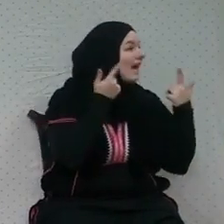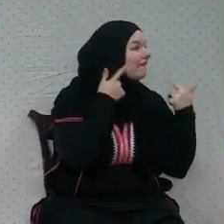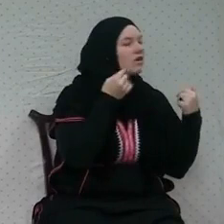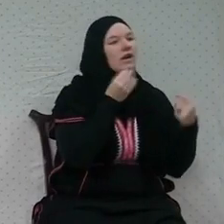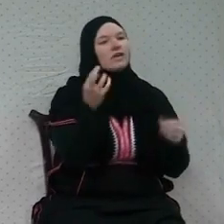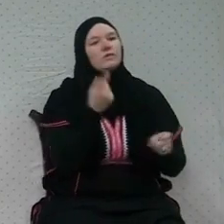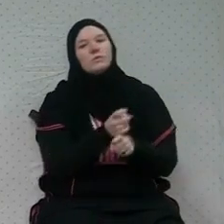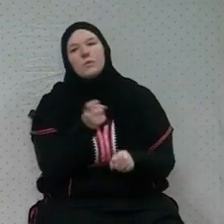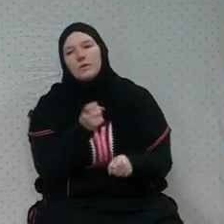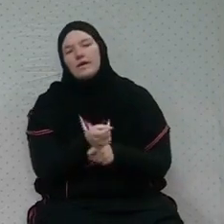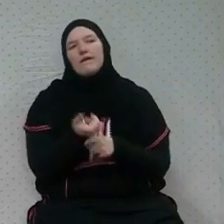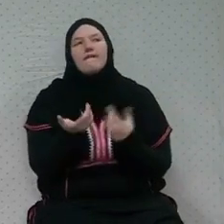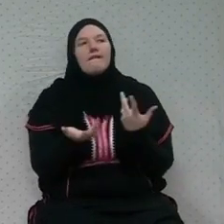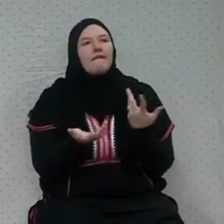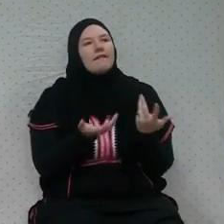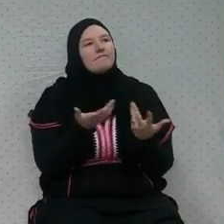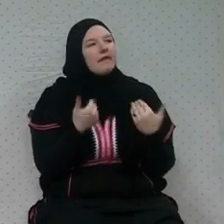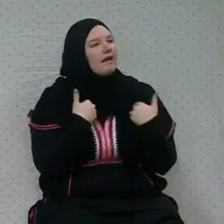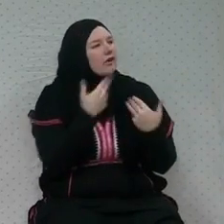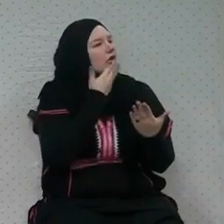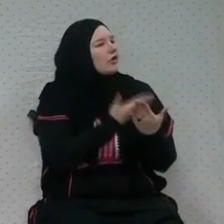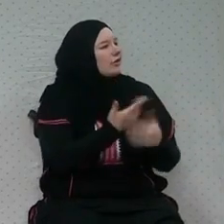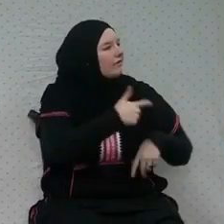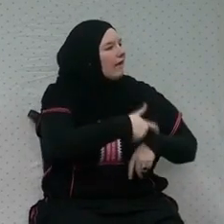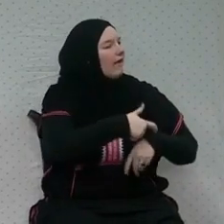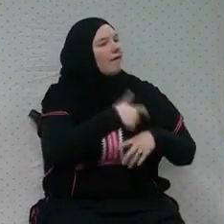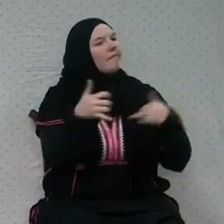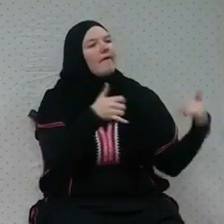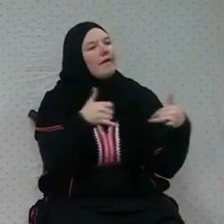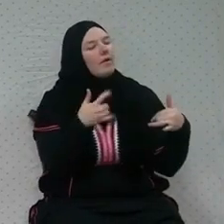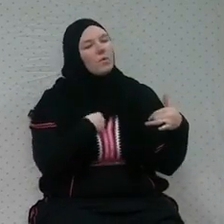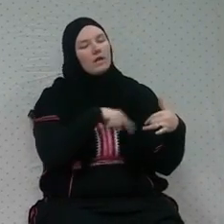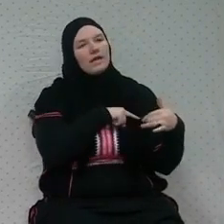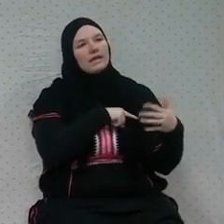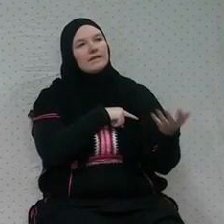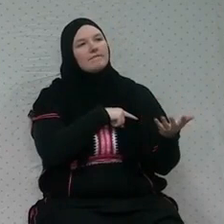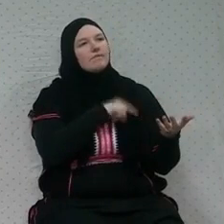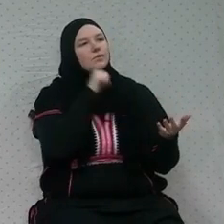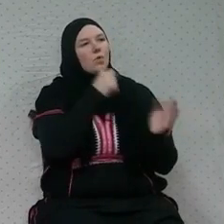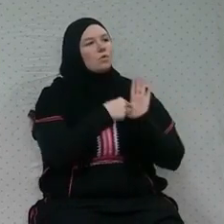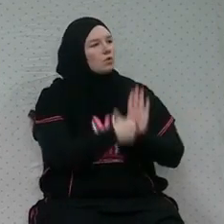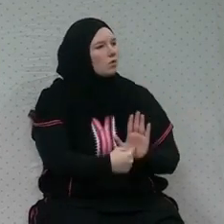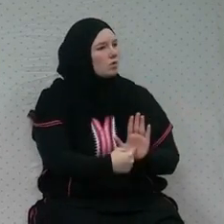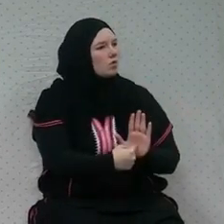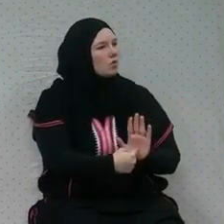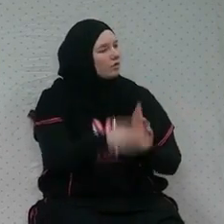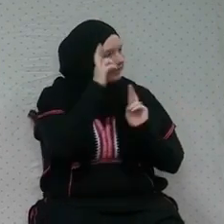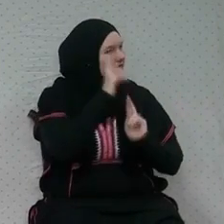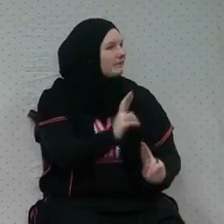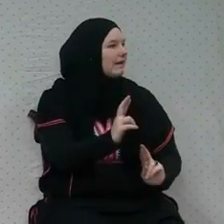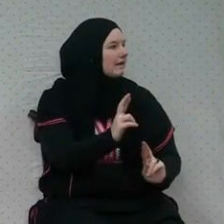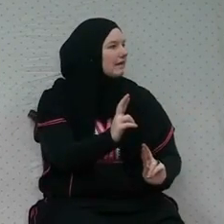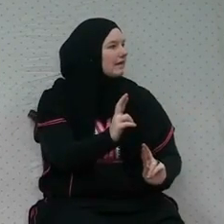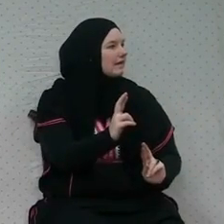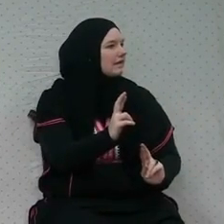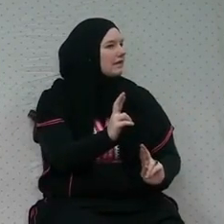joking and things of this sort, we do not show respect. In